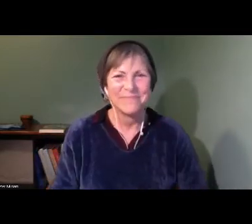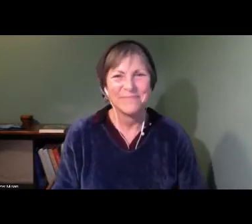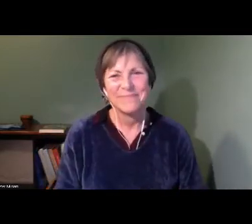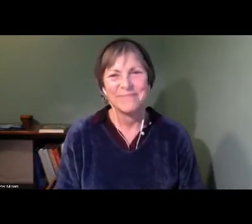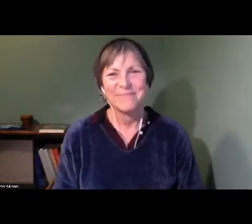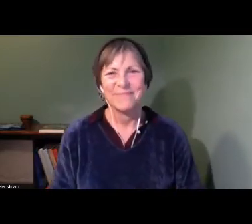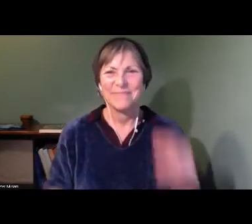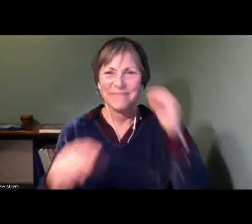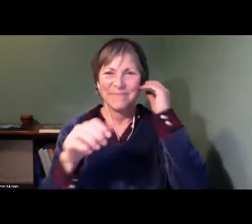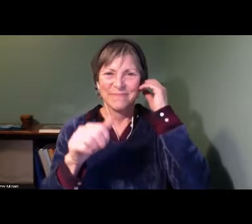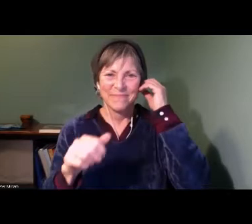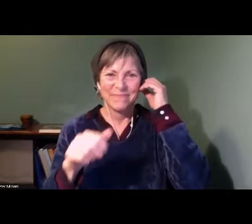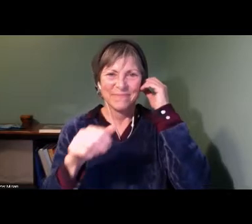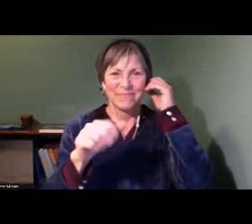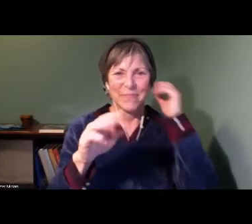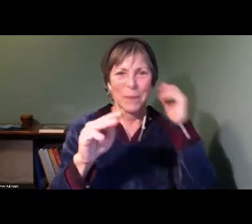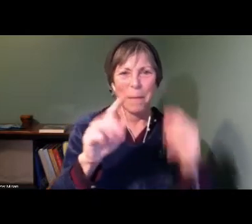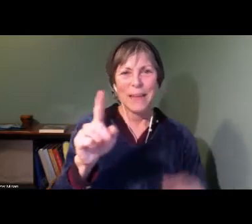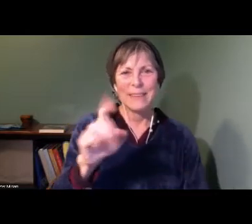Thank you Emmy.